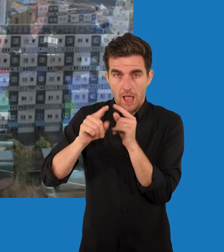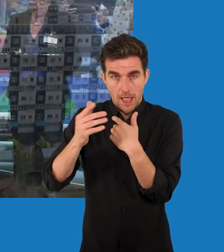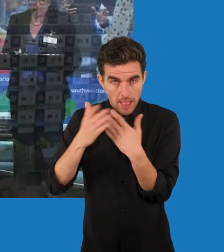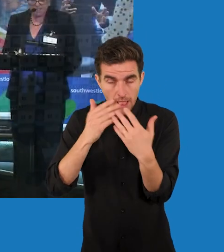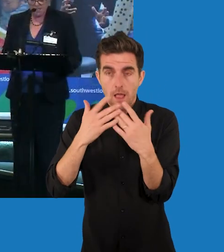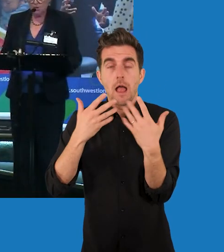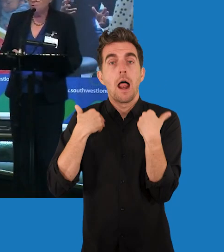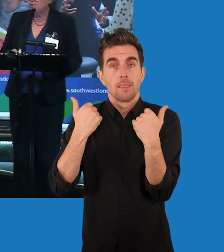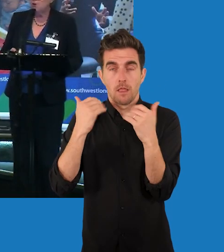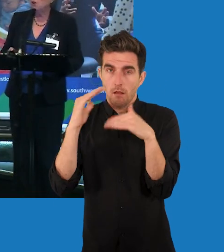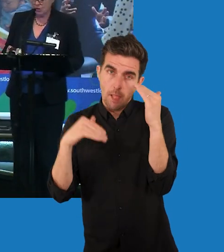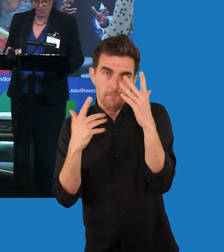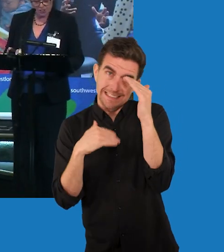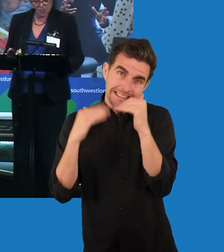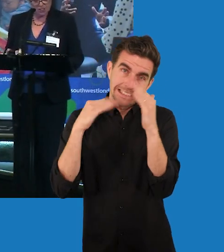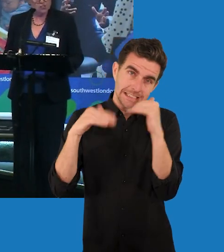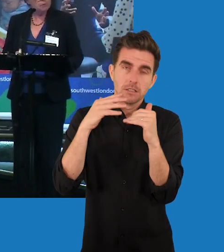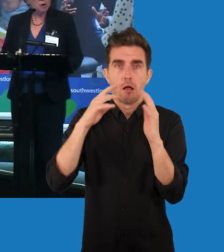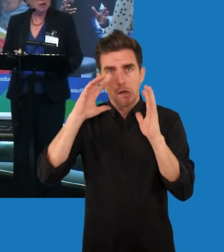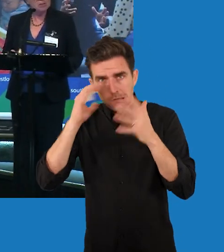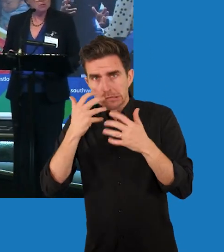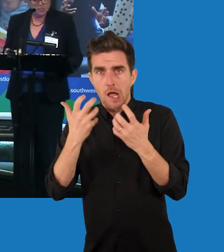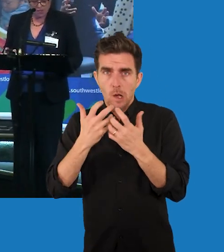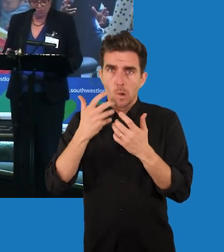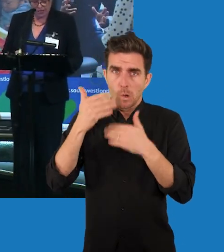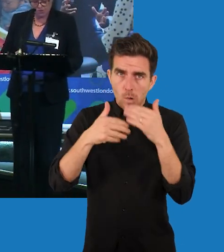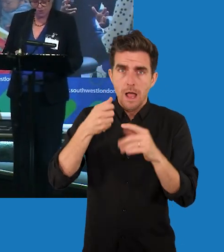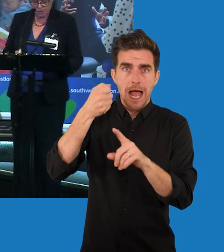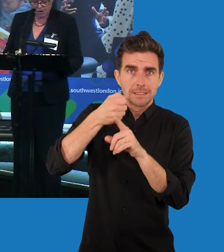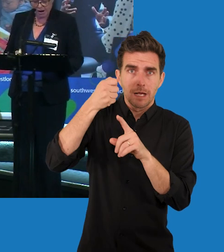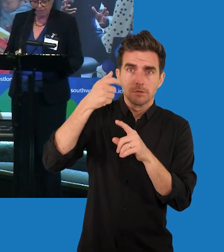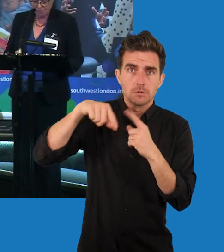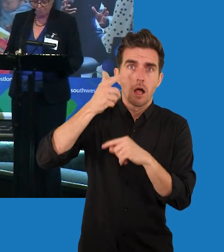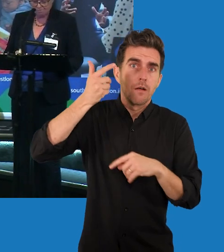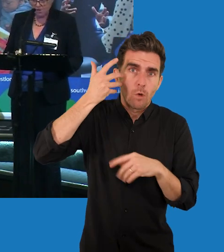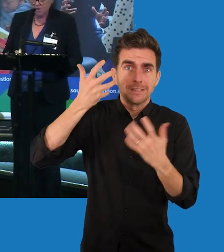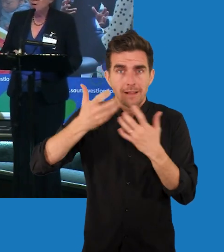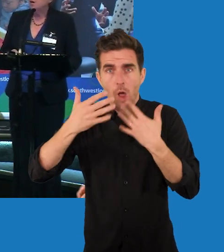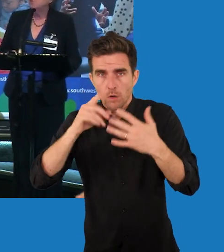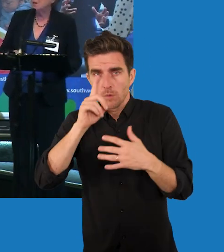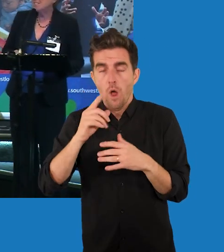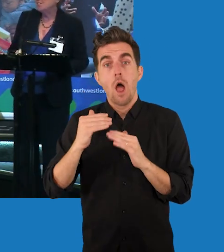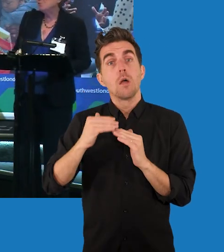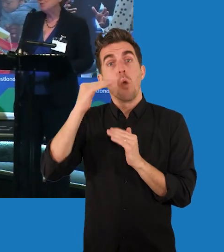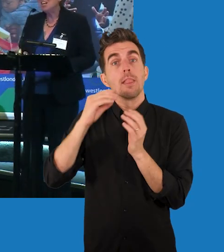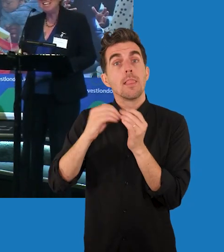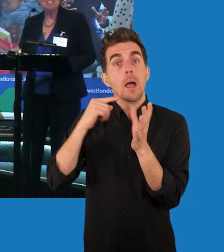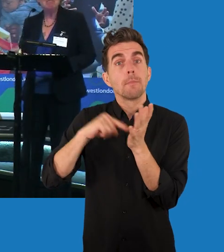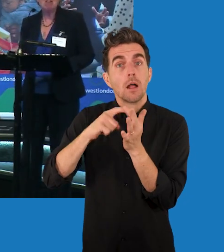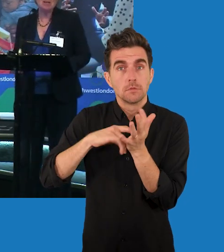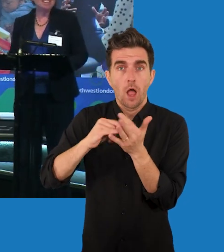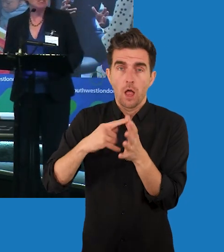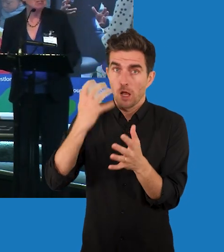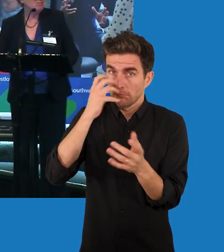health inequalities, we've got ongoing concerns about the increasing impact of them in our area. North Battersea is also